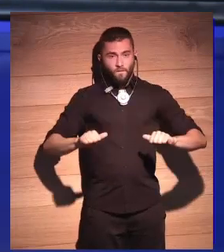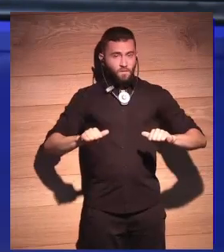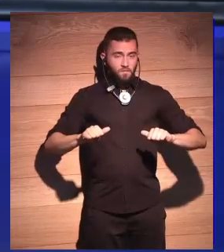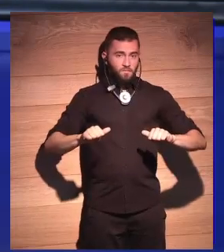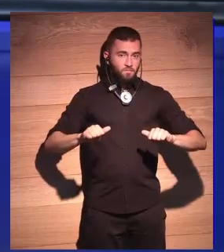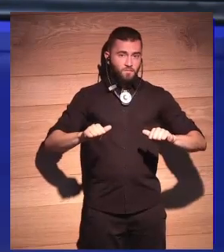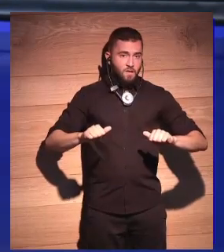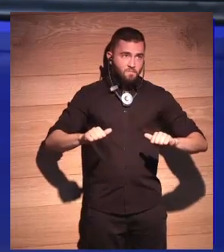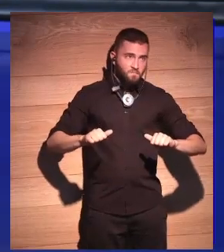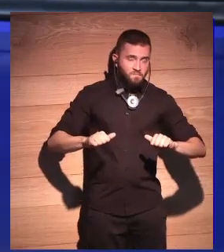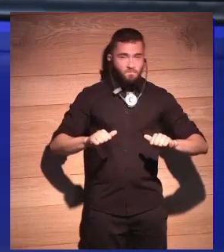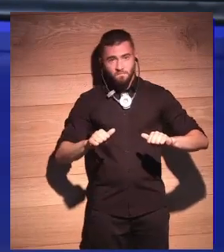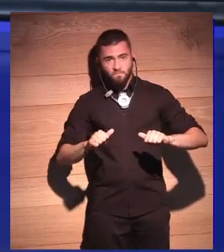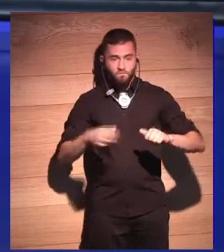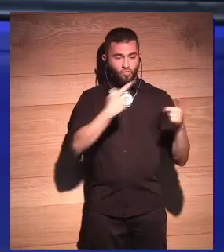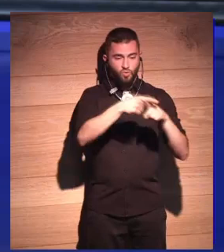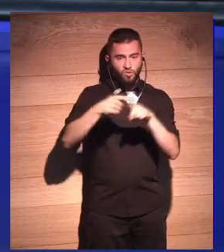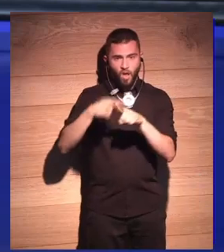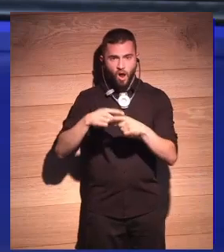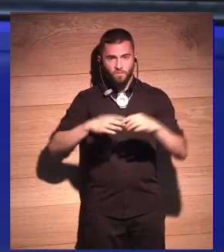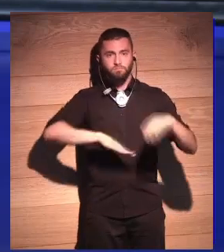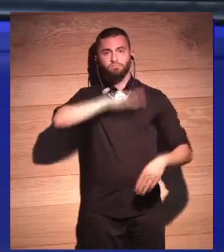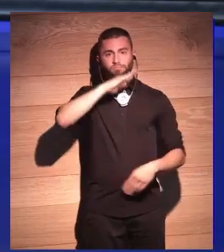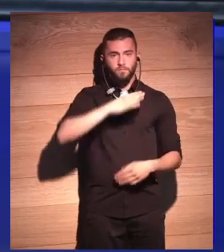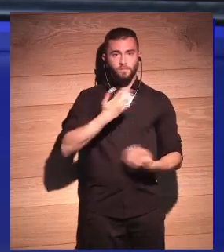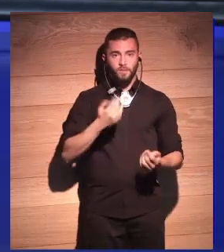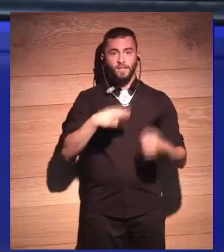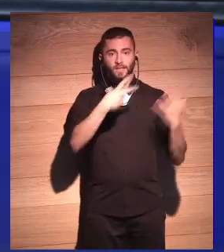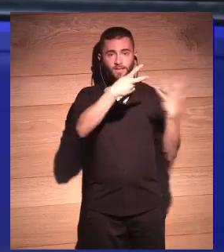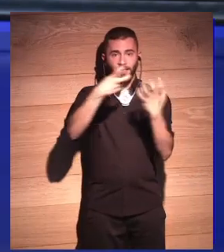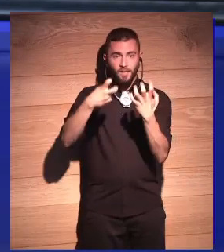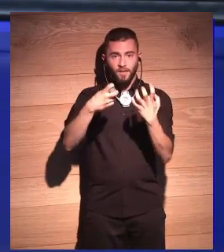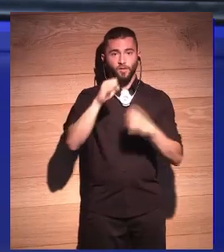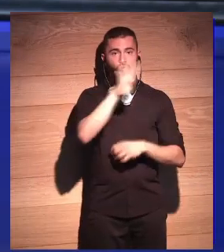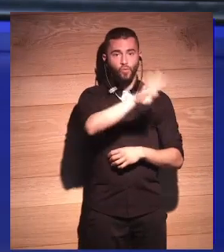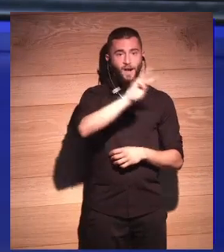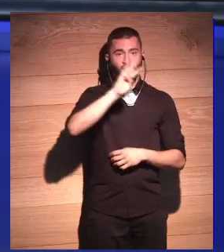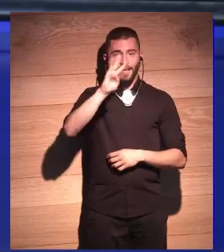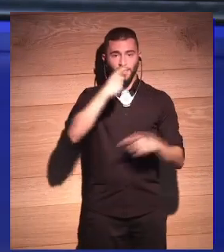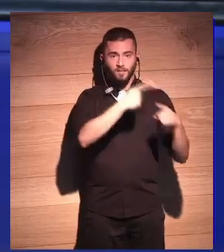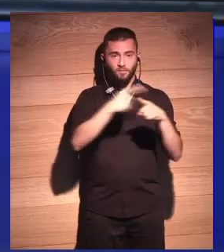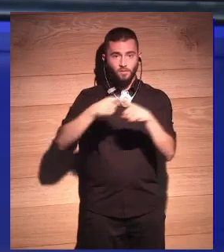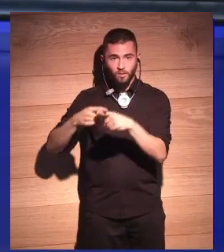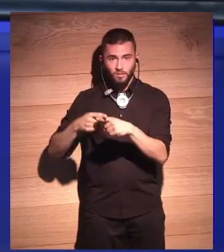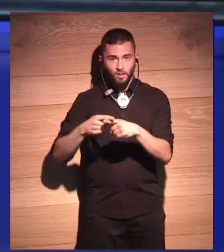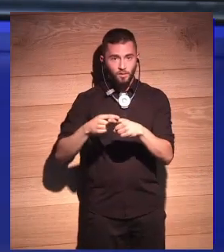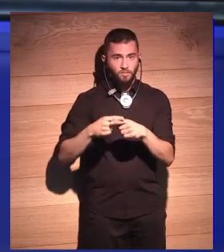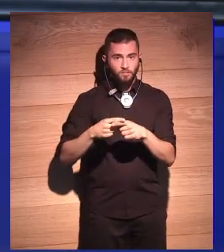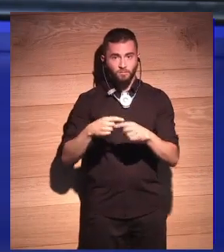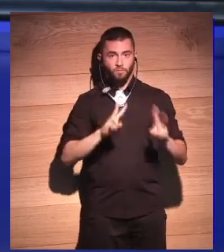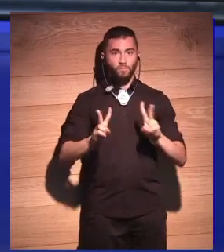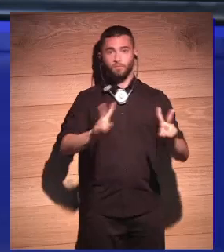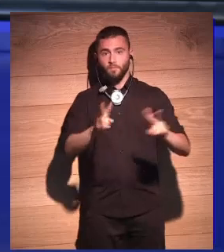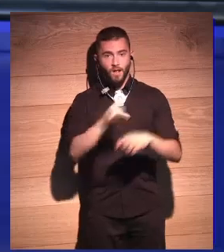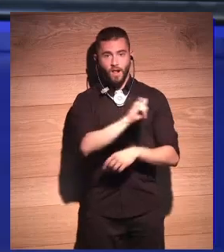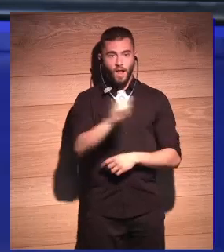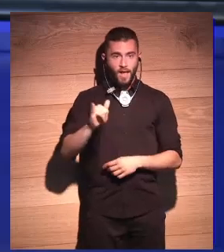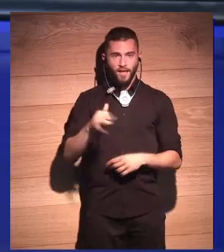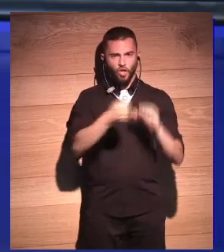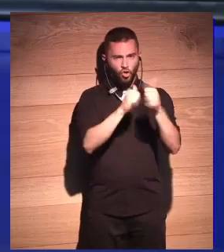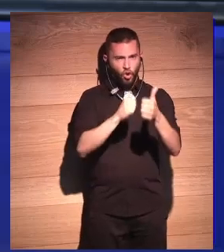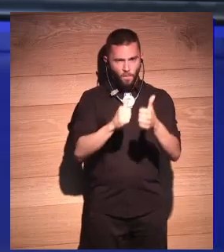are 743 interactive objects in this experience, and many copies of them. And this is the environment that